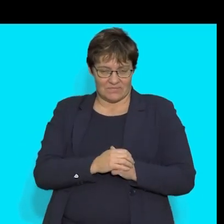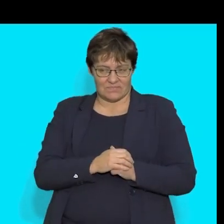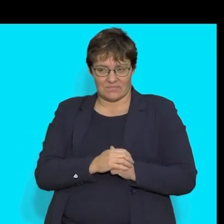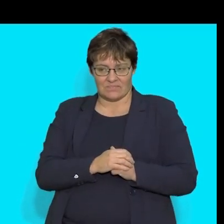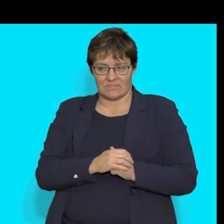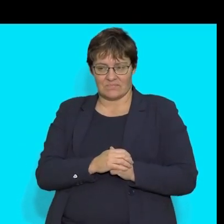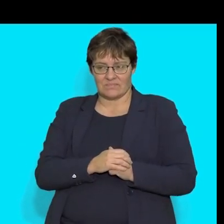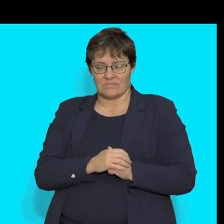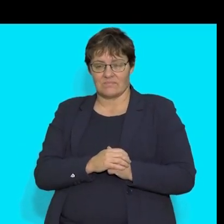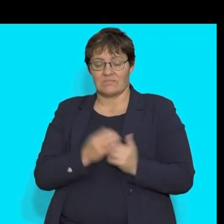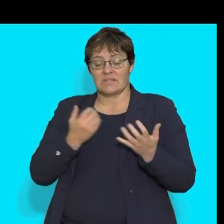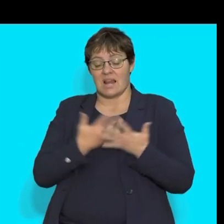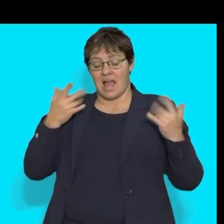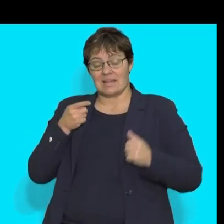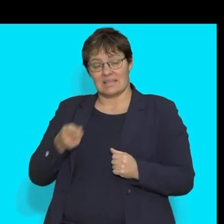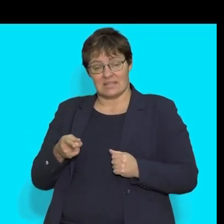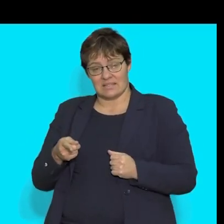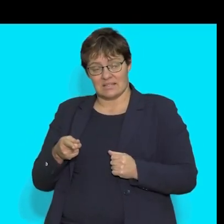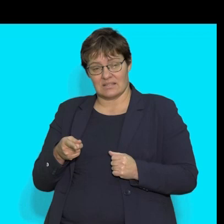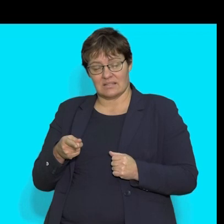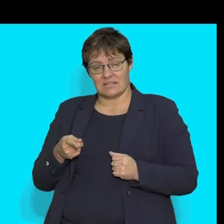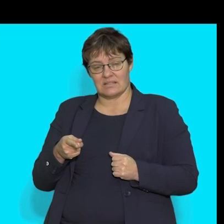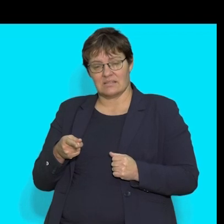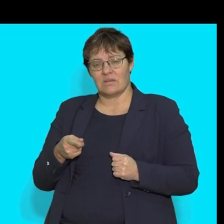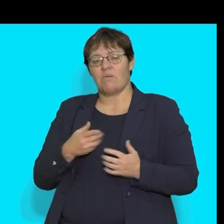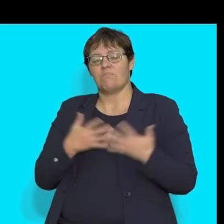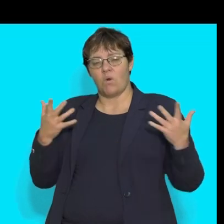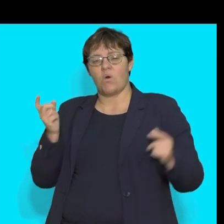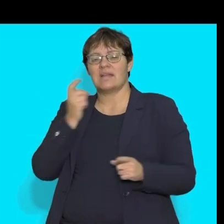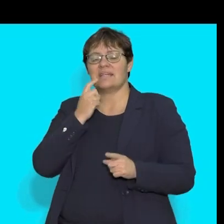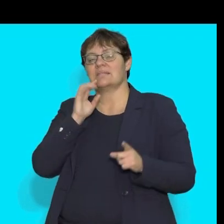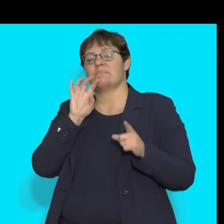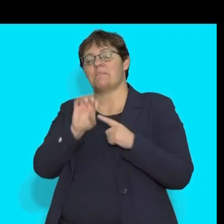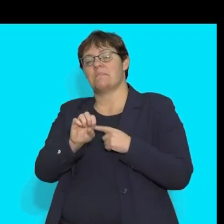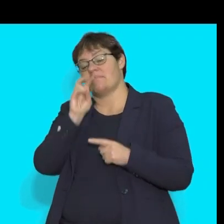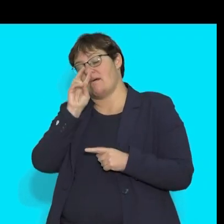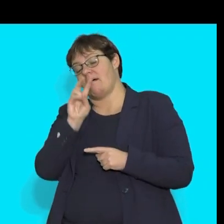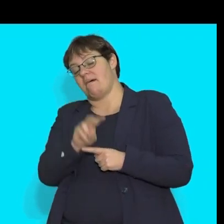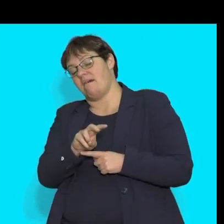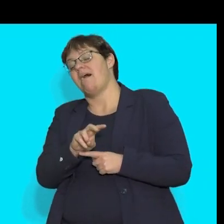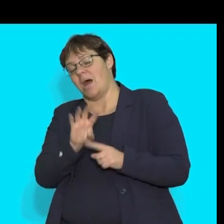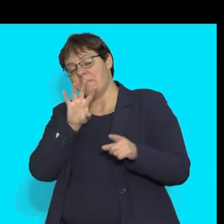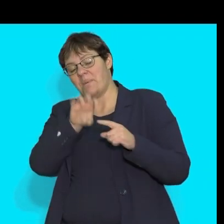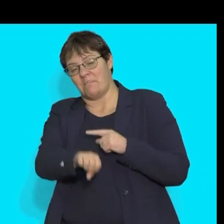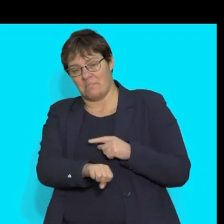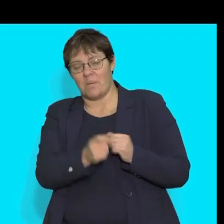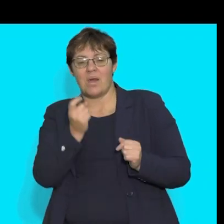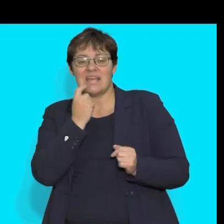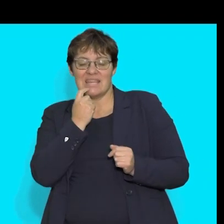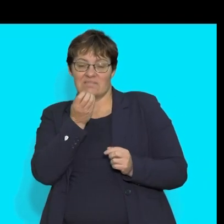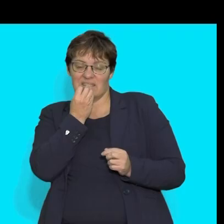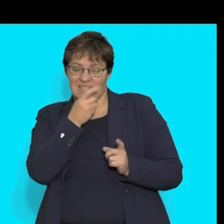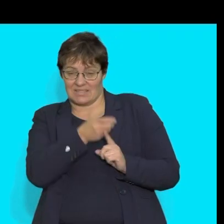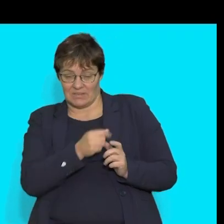these light colored or tan colored mice are much more easily visible, and so they become an easy